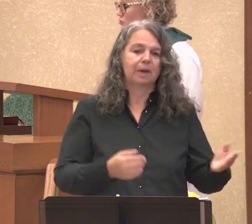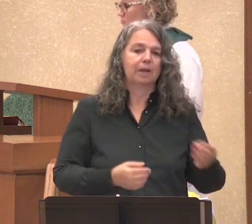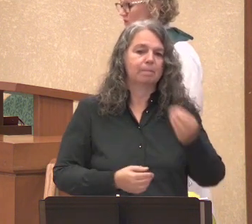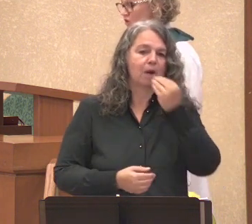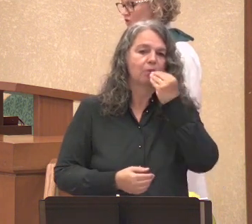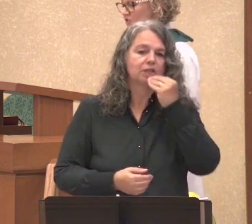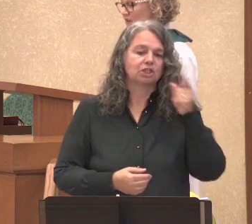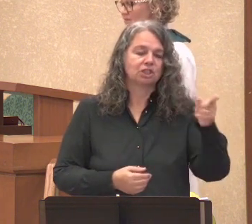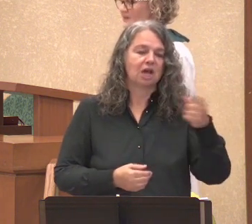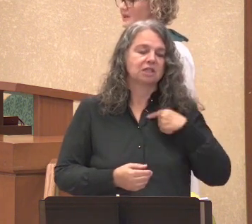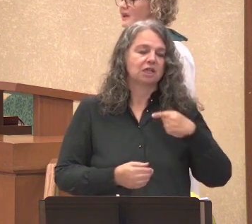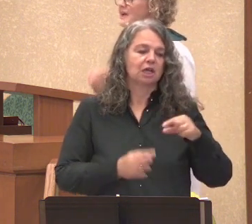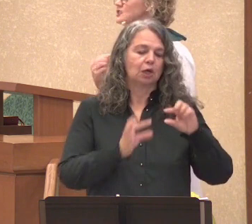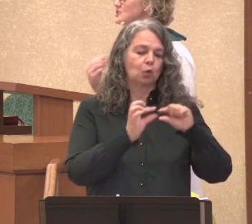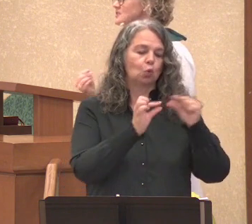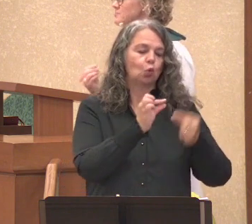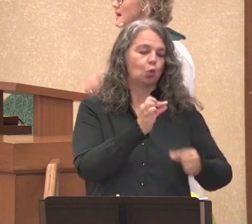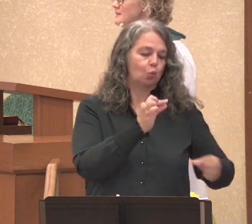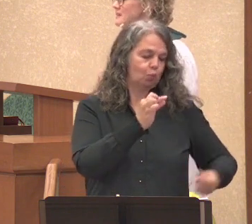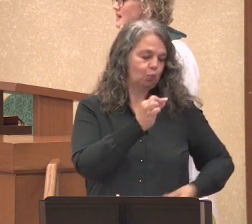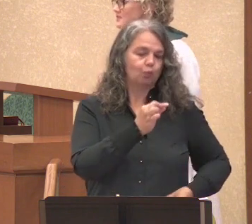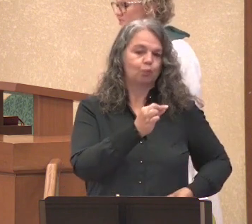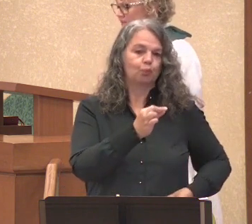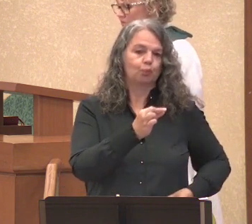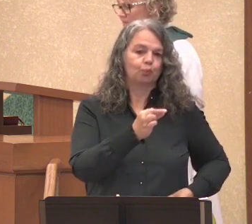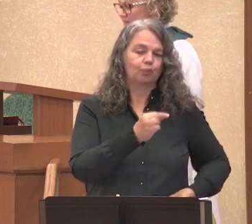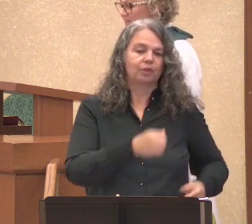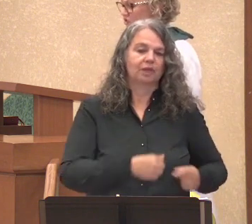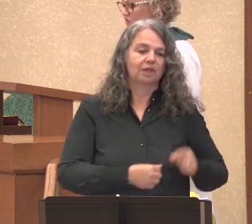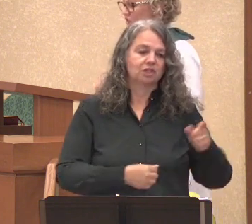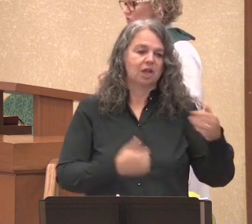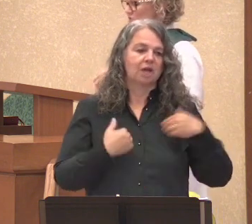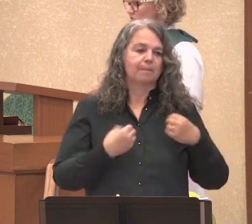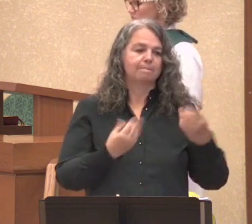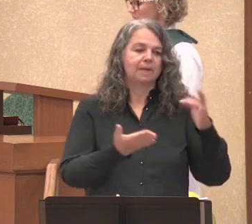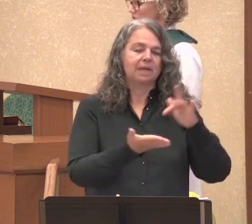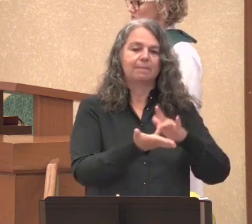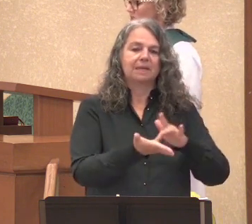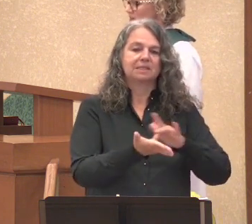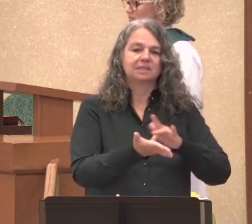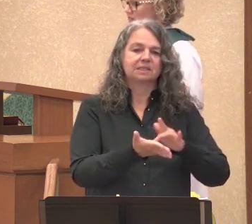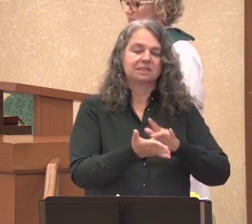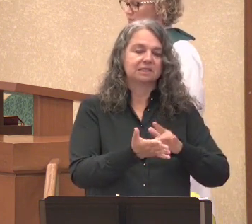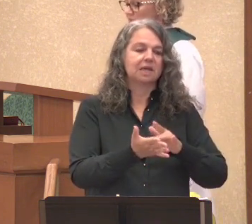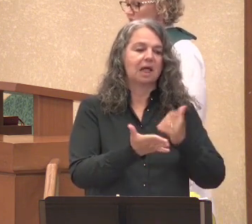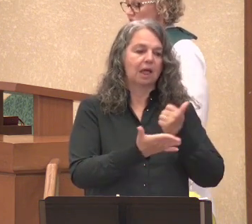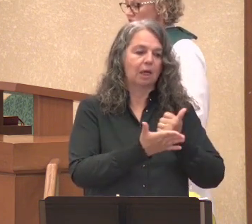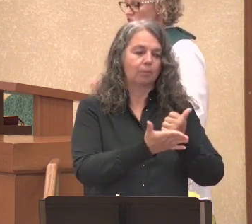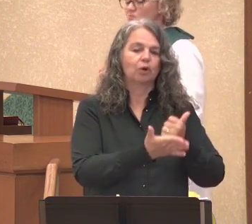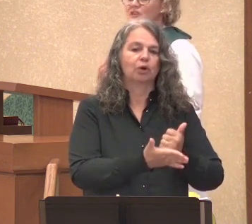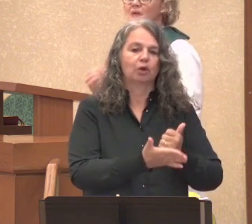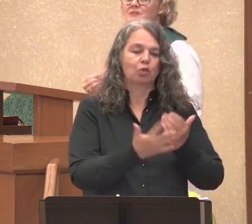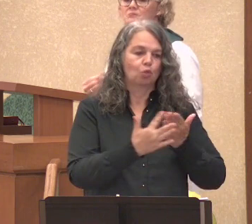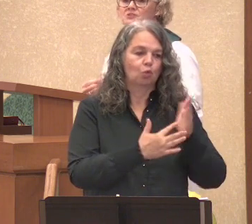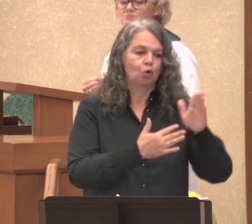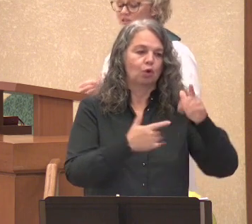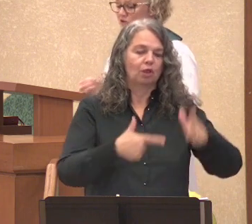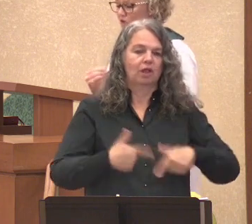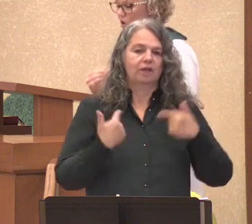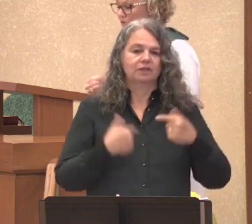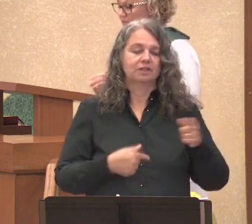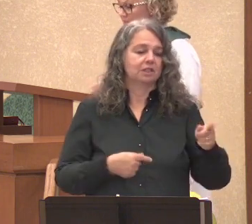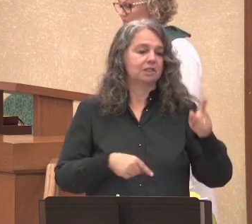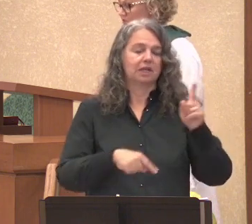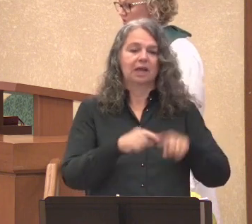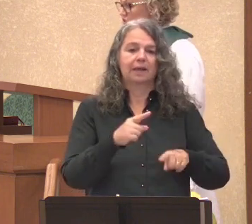by a tube in her stomach, and she is dependent on several medications to sustain her life. She will not be able to meet